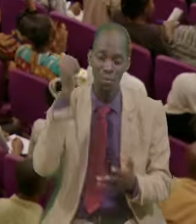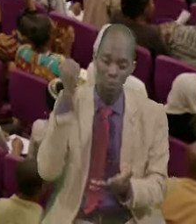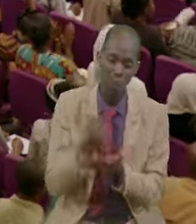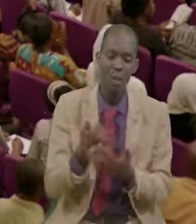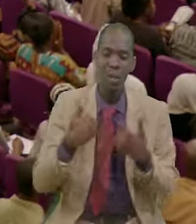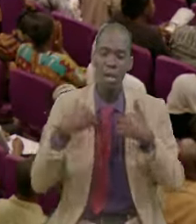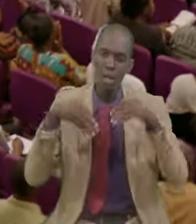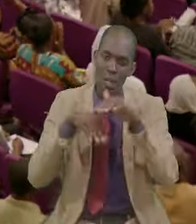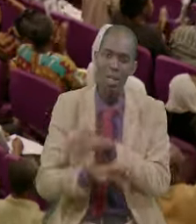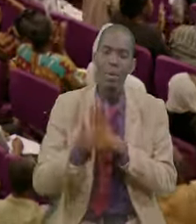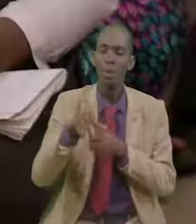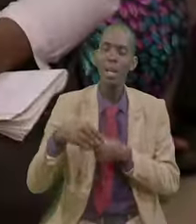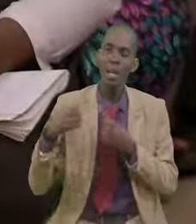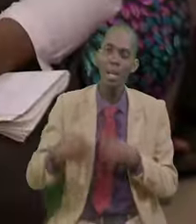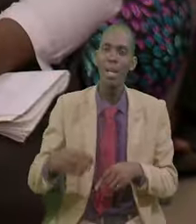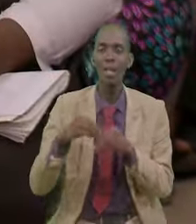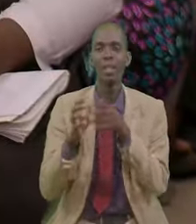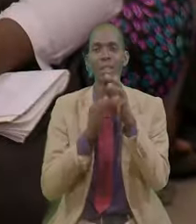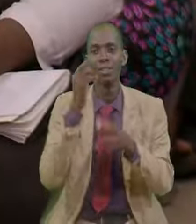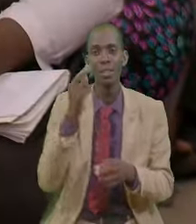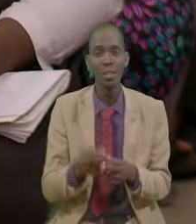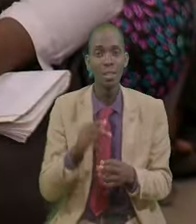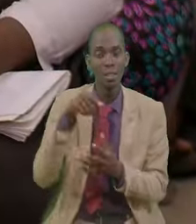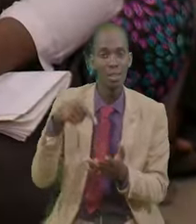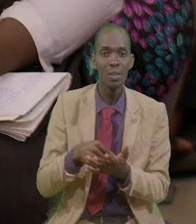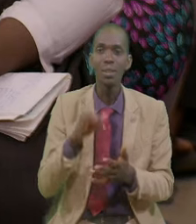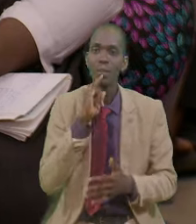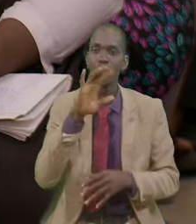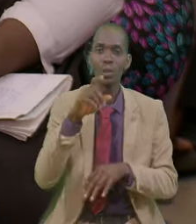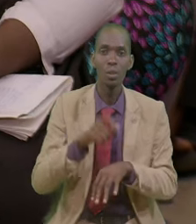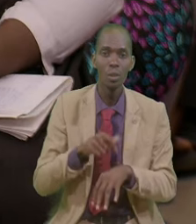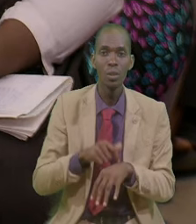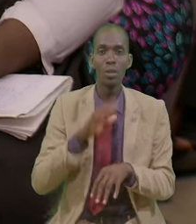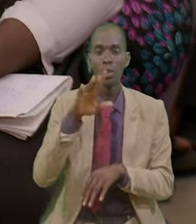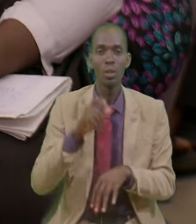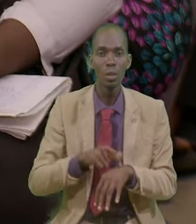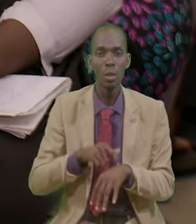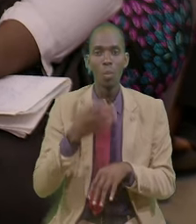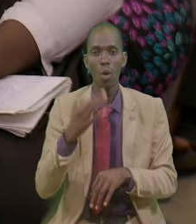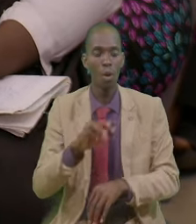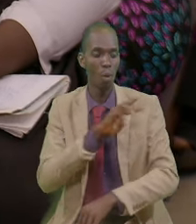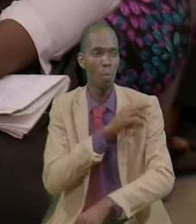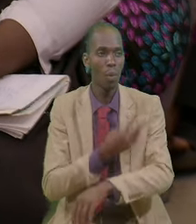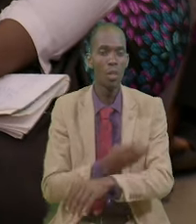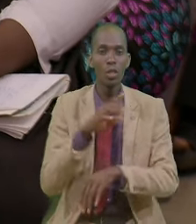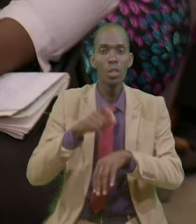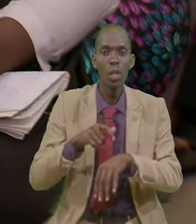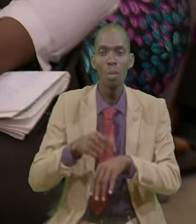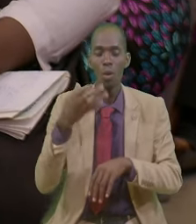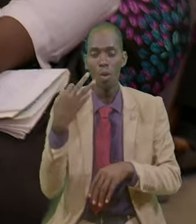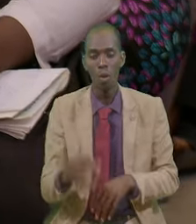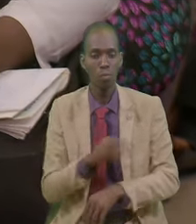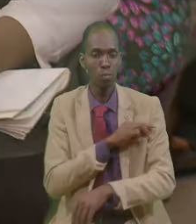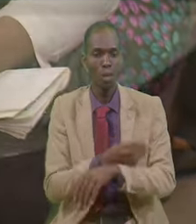Amen has entered your heart. This is your moment of might, your moment of might. I